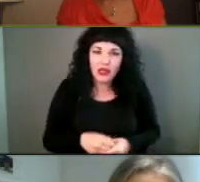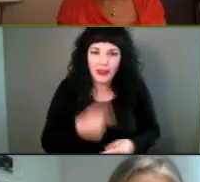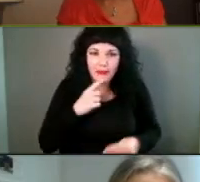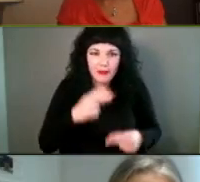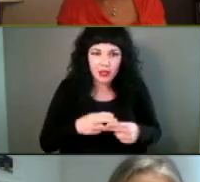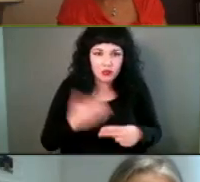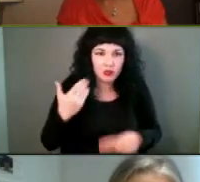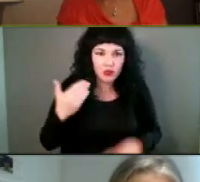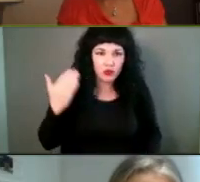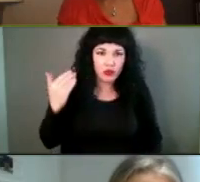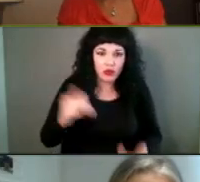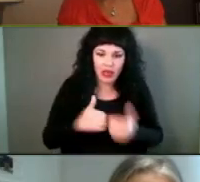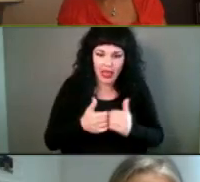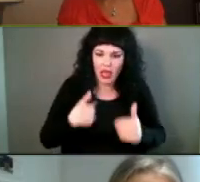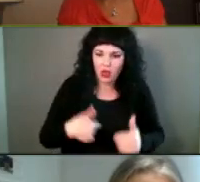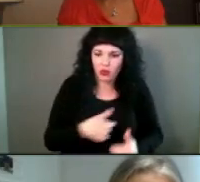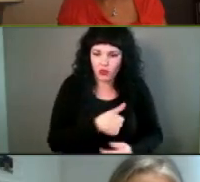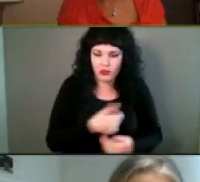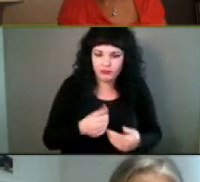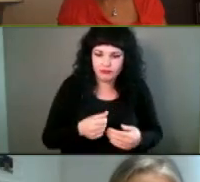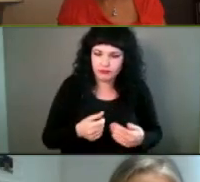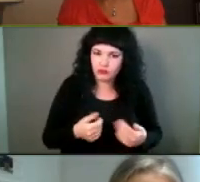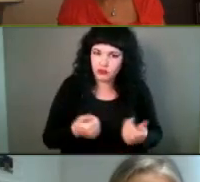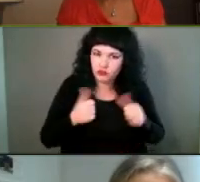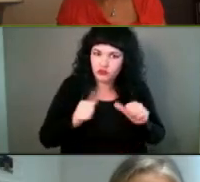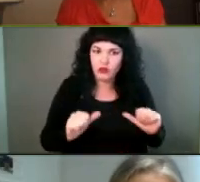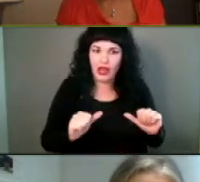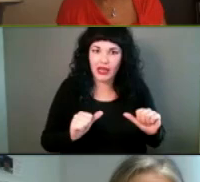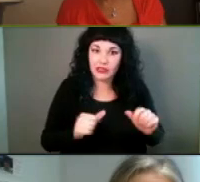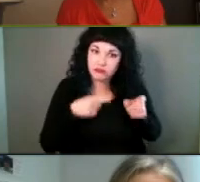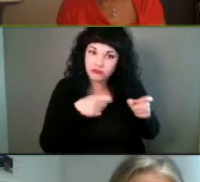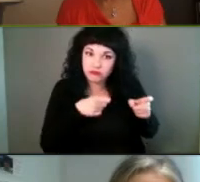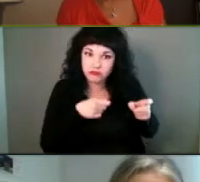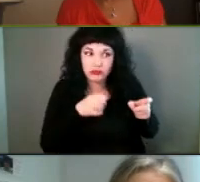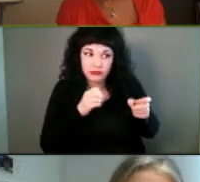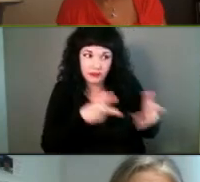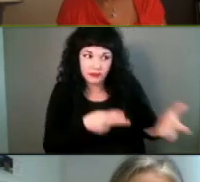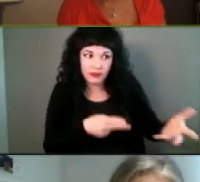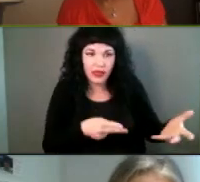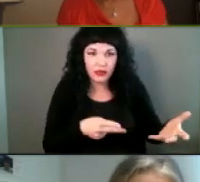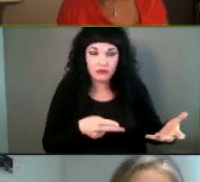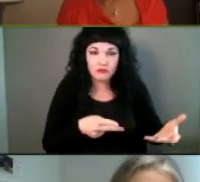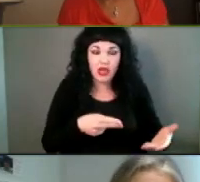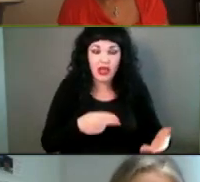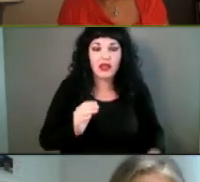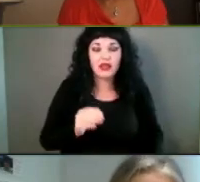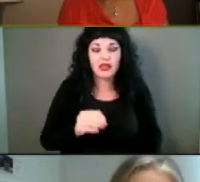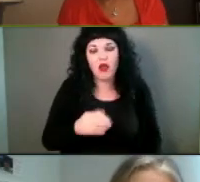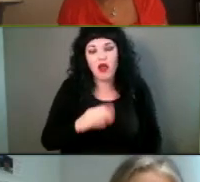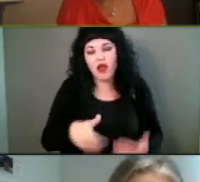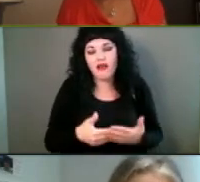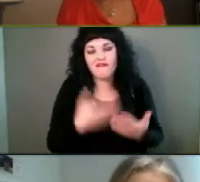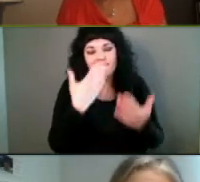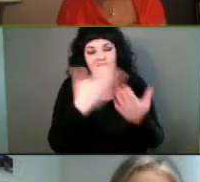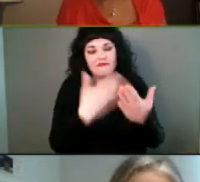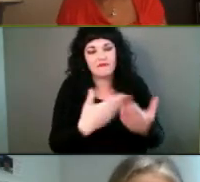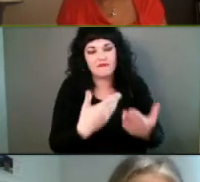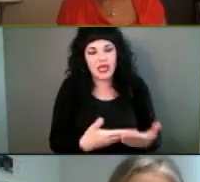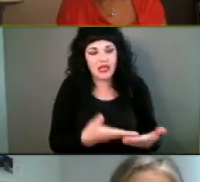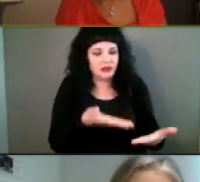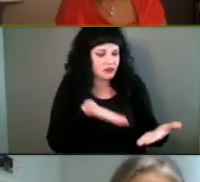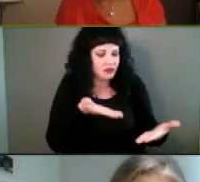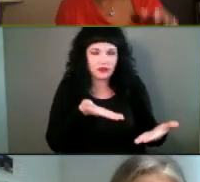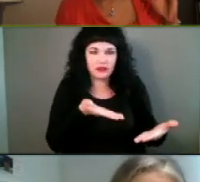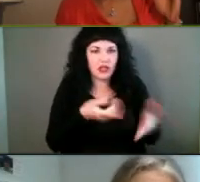data tells us very clearly that our boys in particular are much more likely to receive harsher